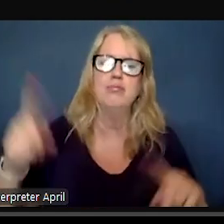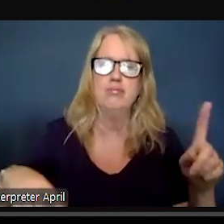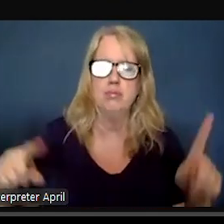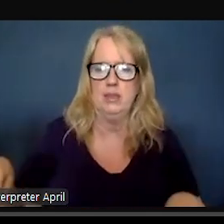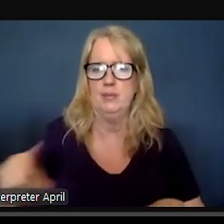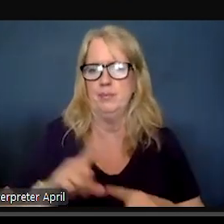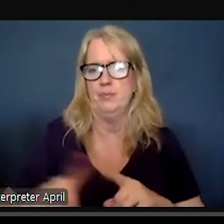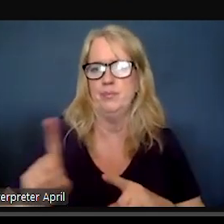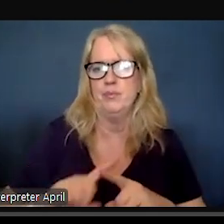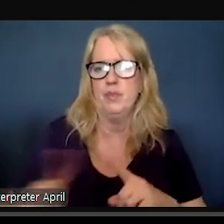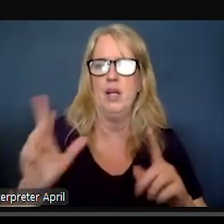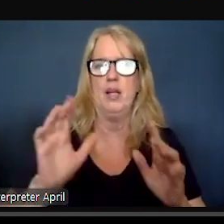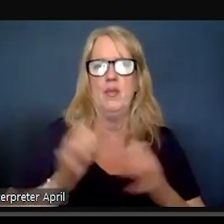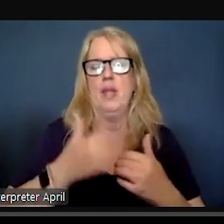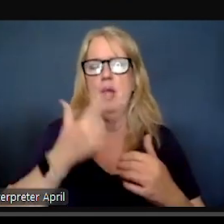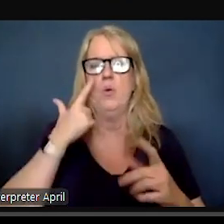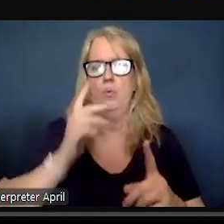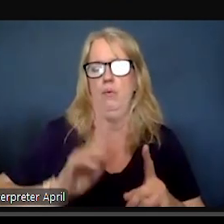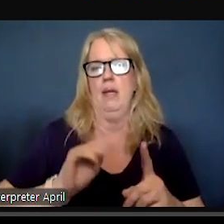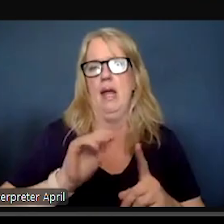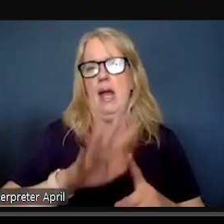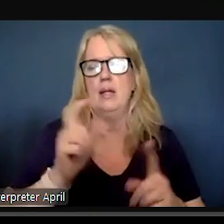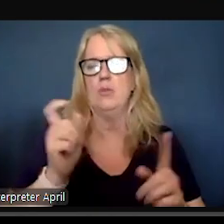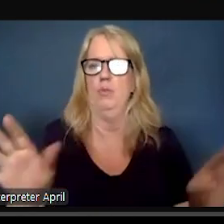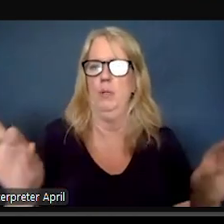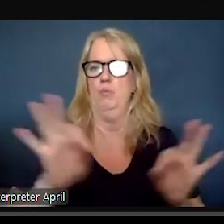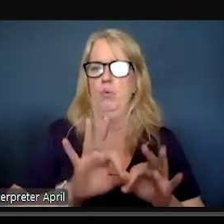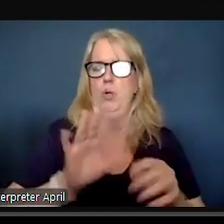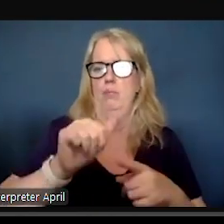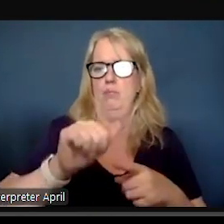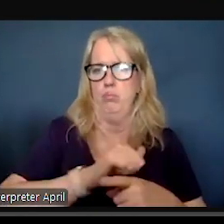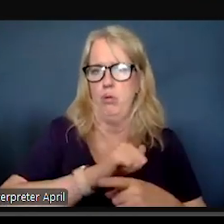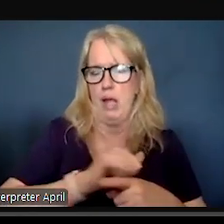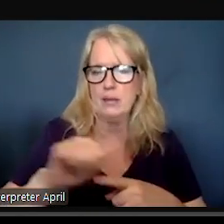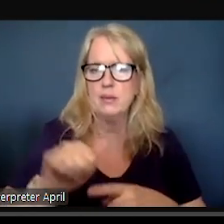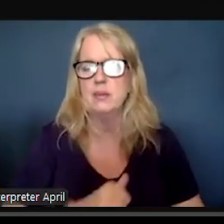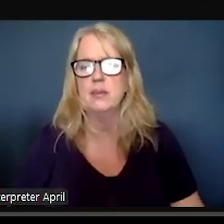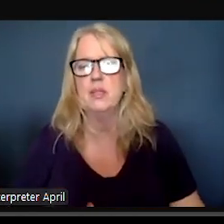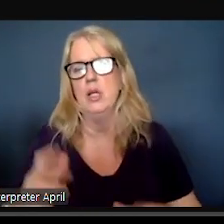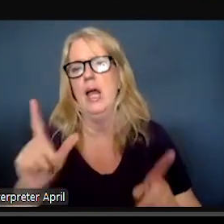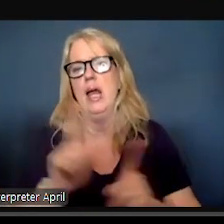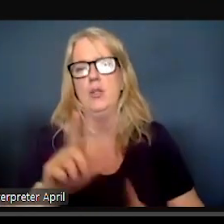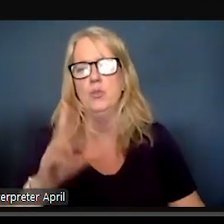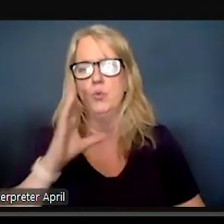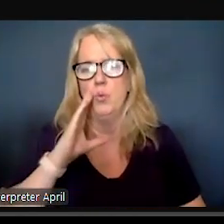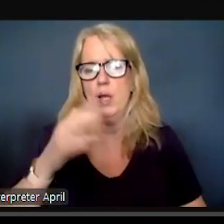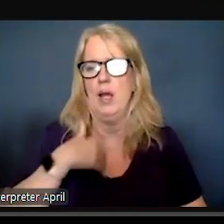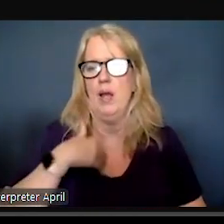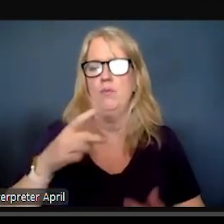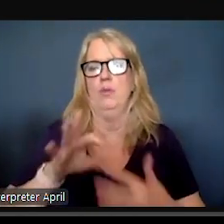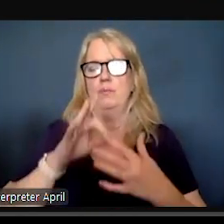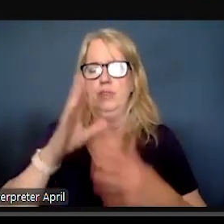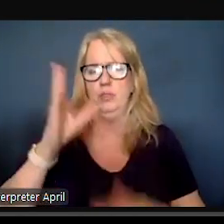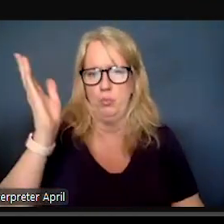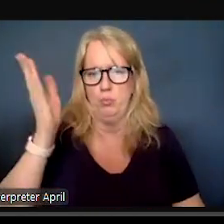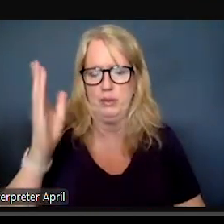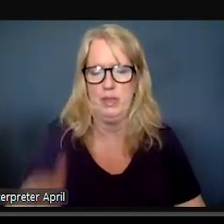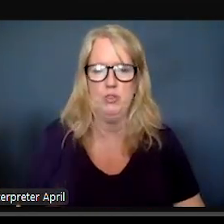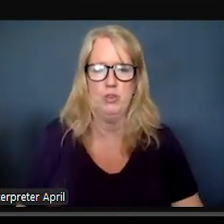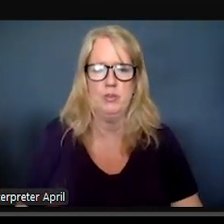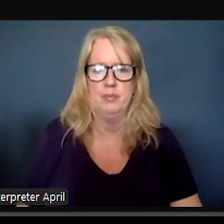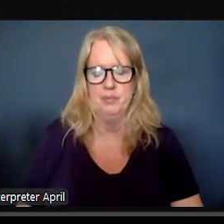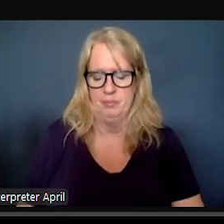that we highlight important practices, as well as, of course, feature presentations.